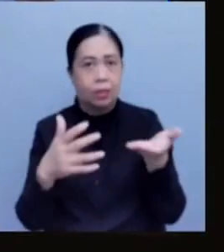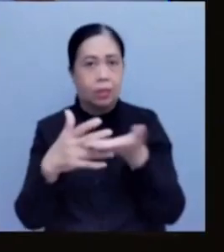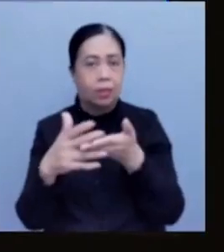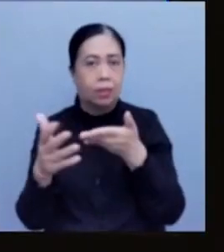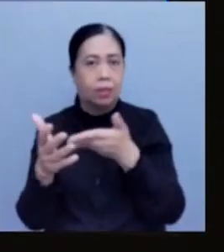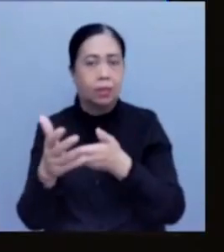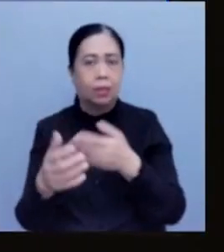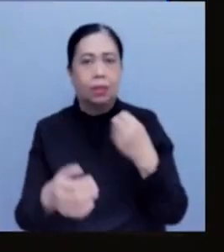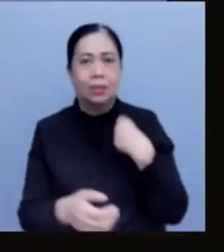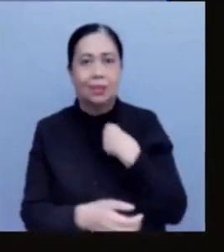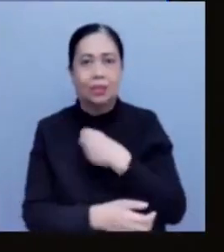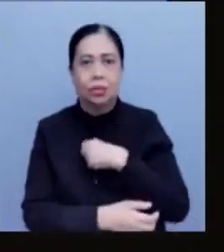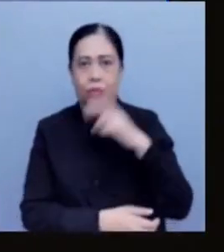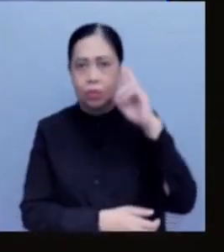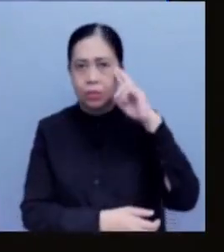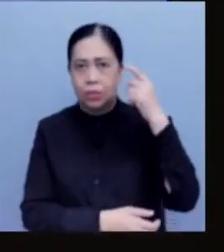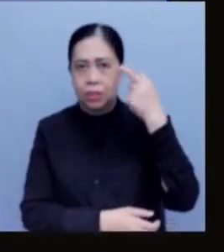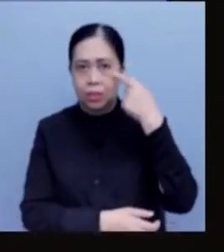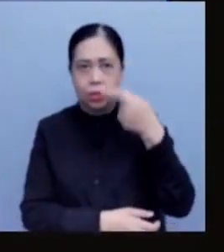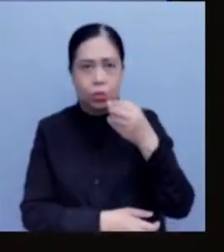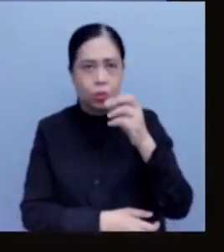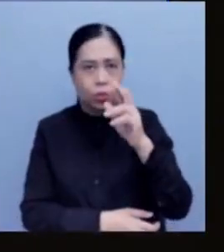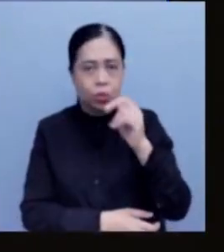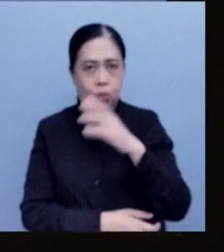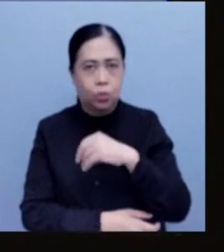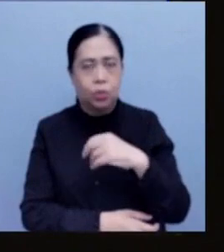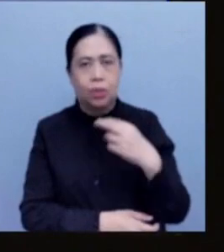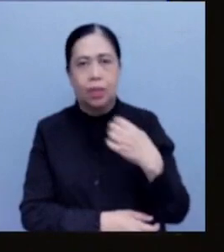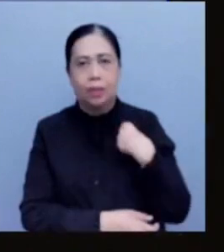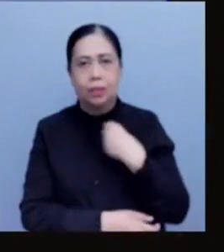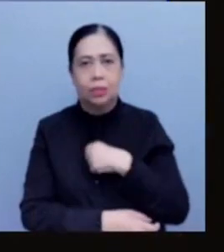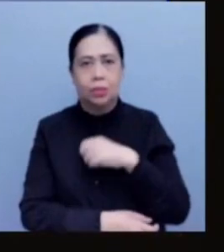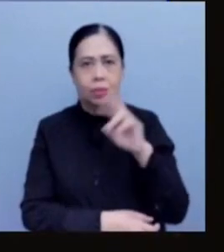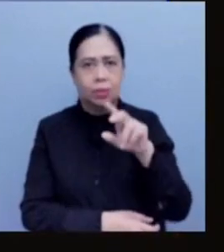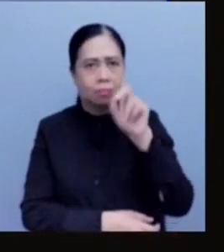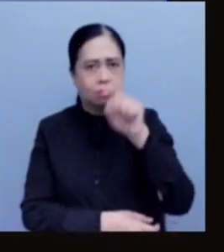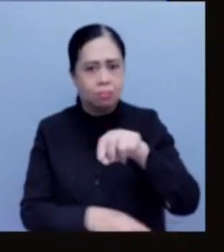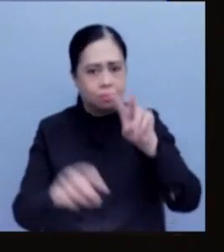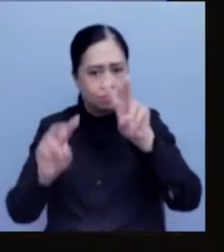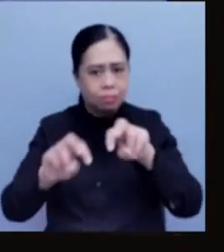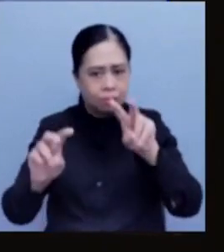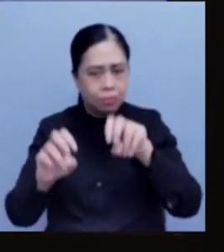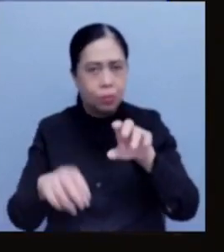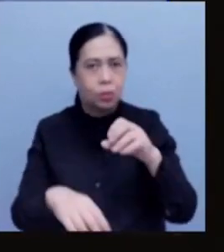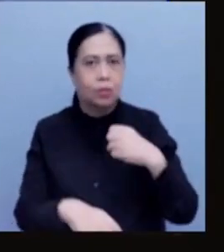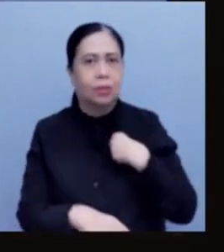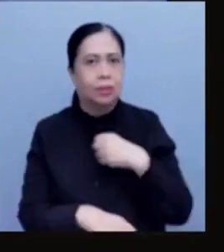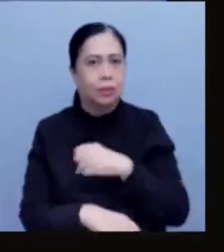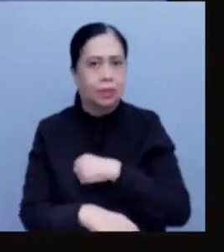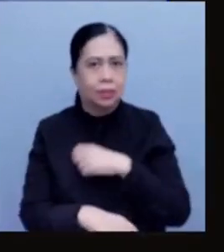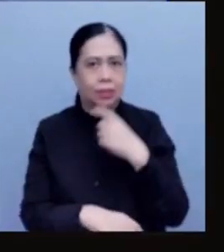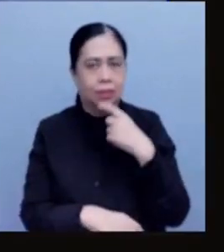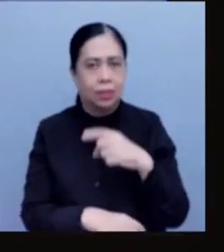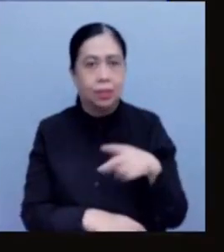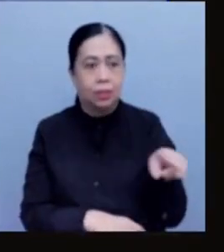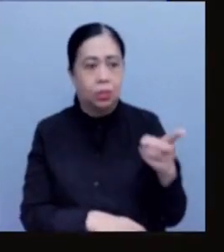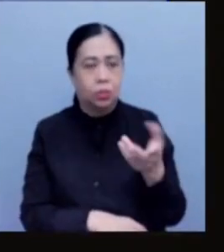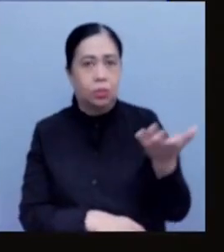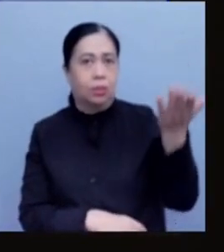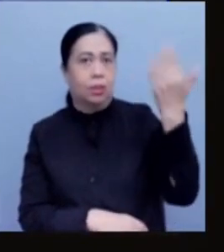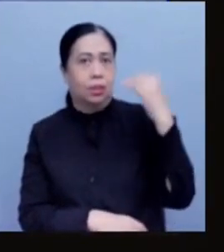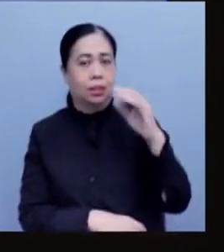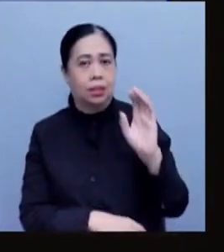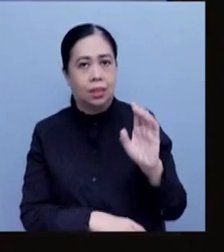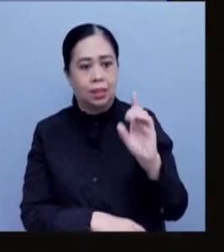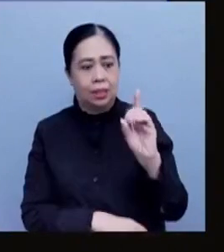Gordon and Senator Rita Ontiveros, who both conducted thorough inquiries at the Senate. The three former PSDBM officials, as well as former